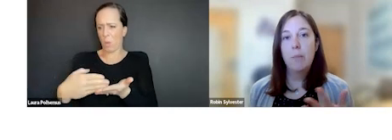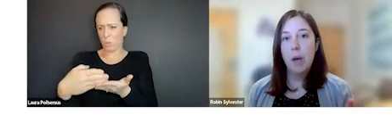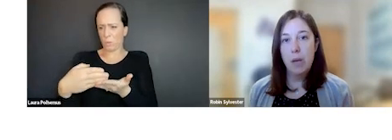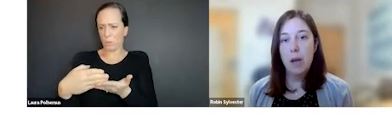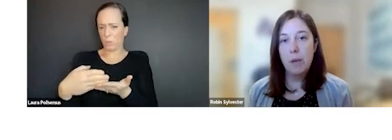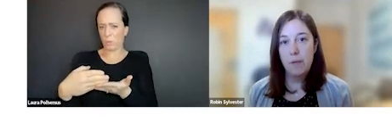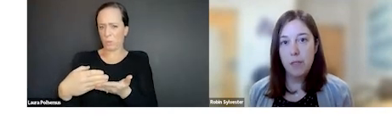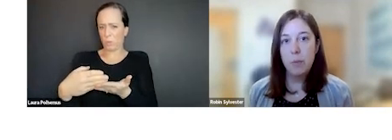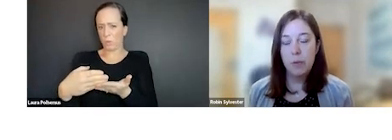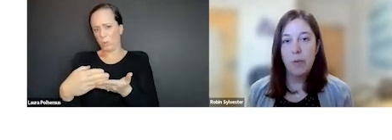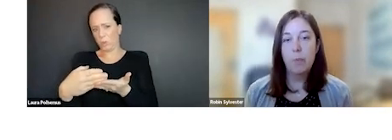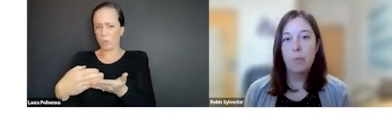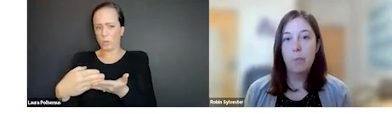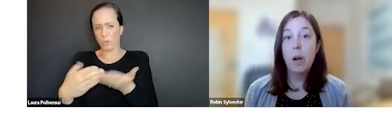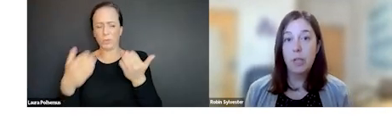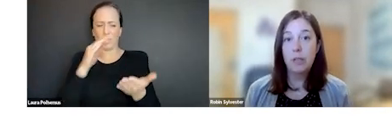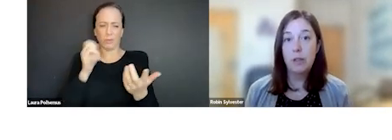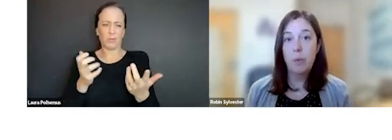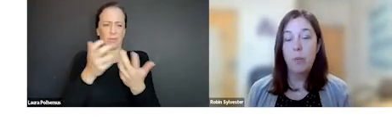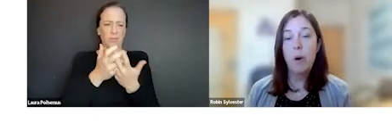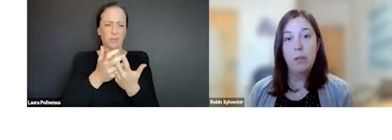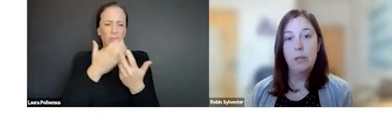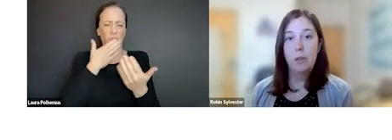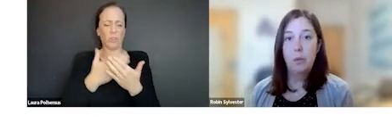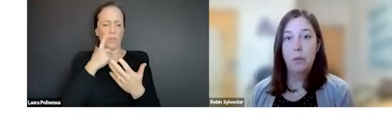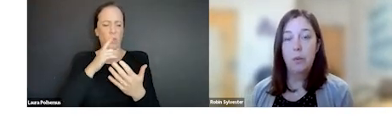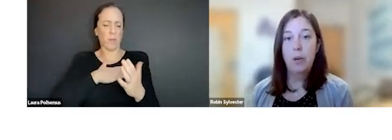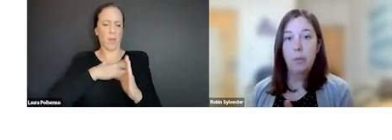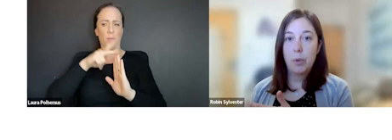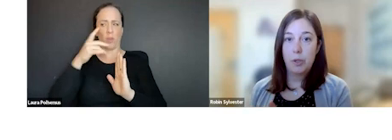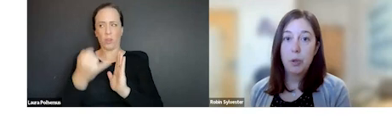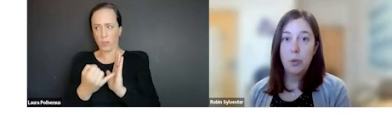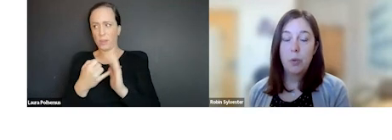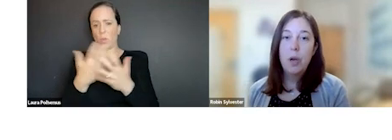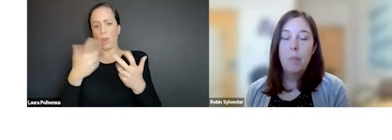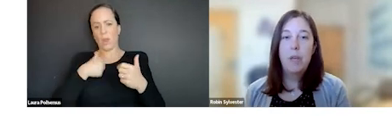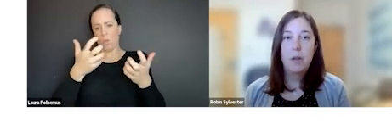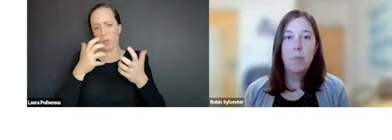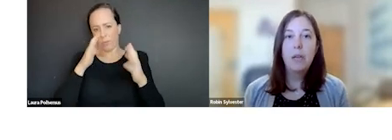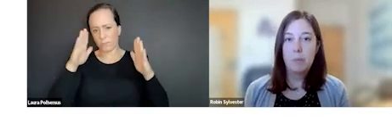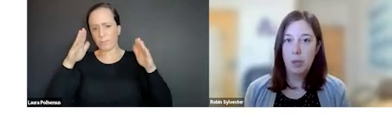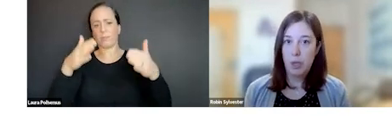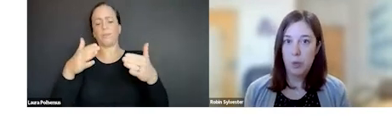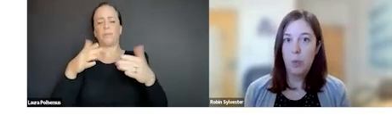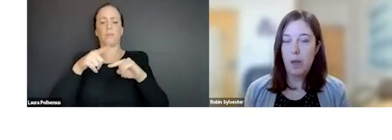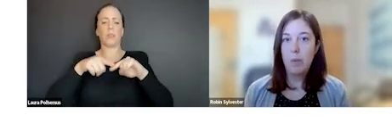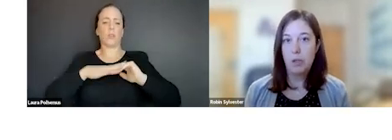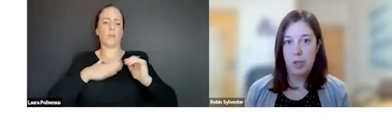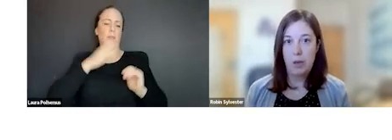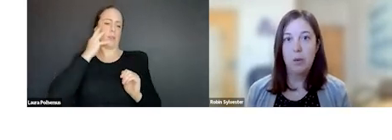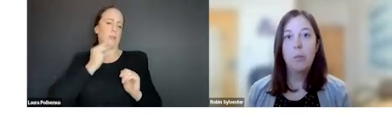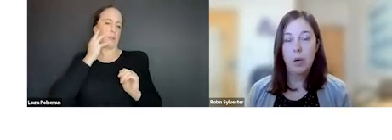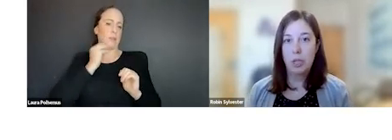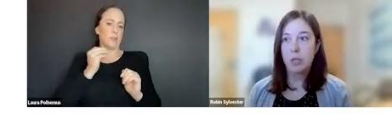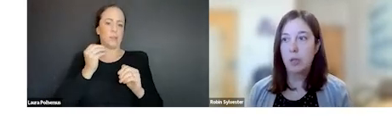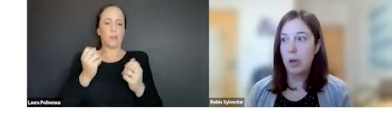the amount may not be feasible for the project that we want to pursue based on my experience with how much